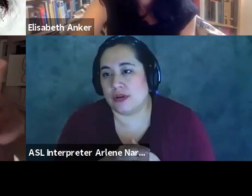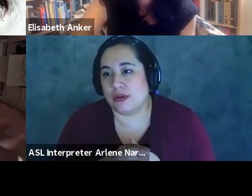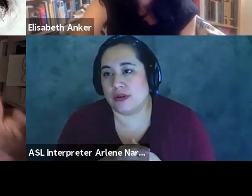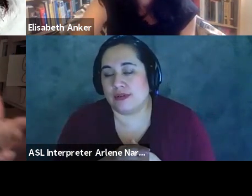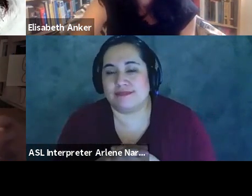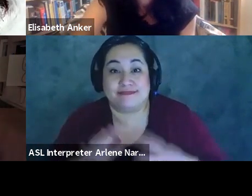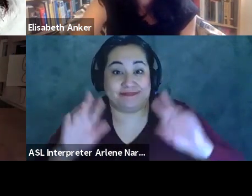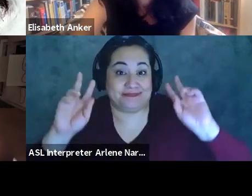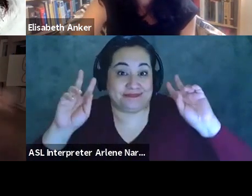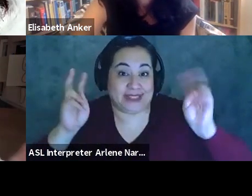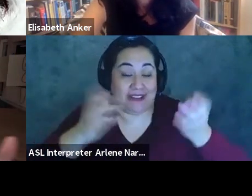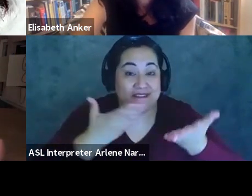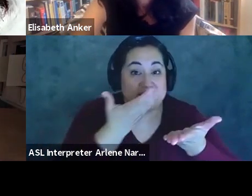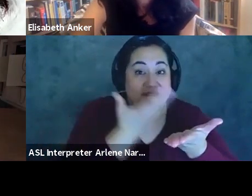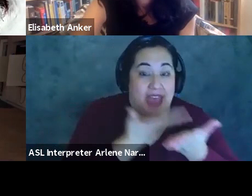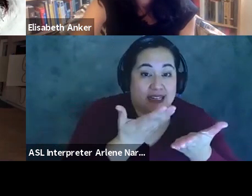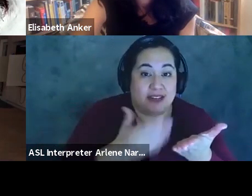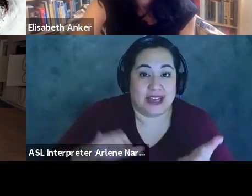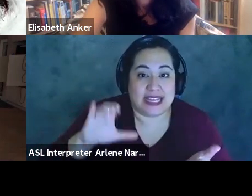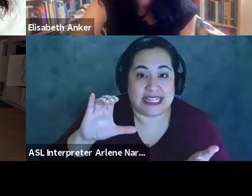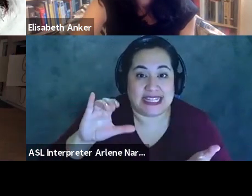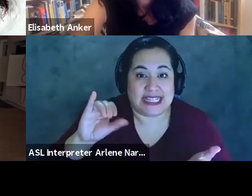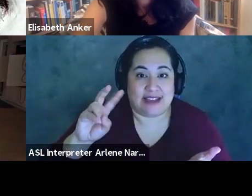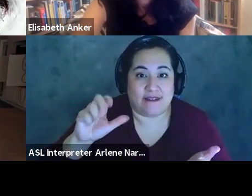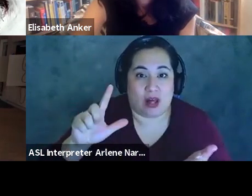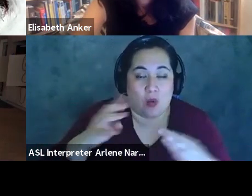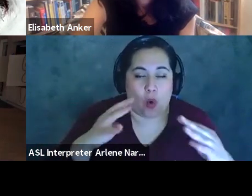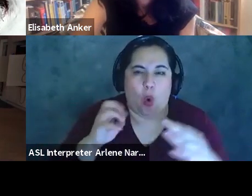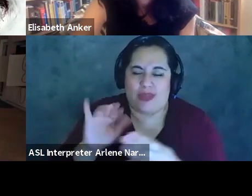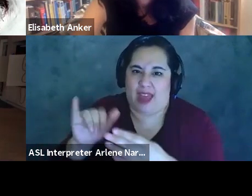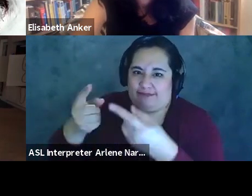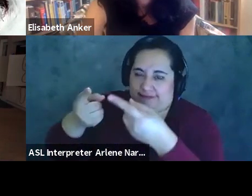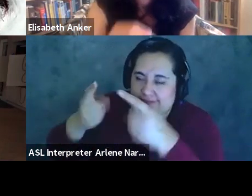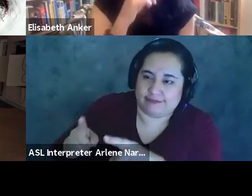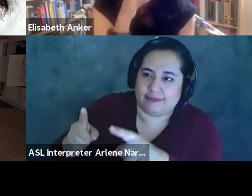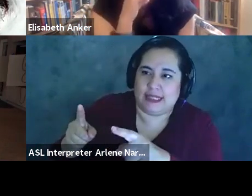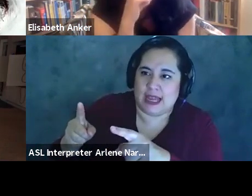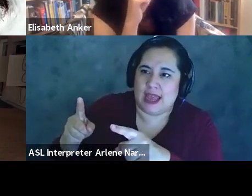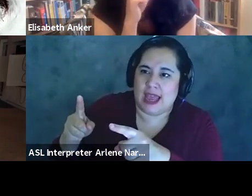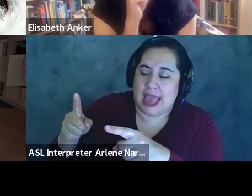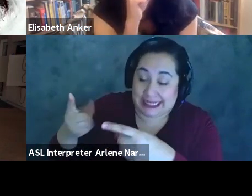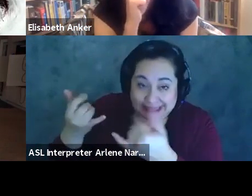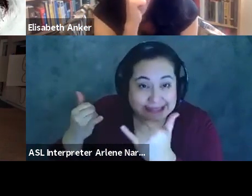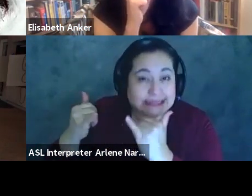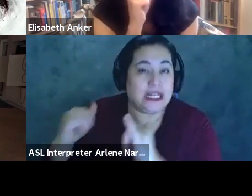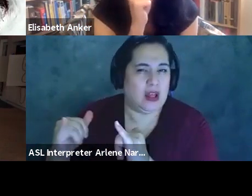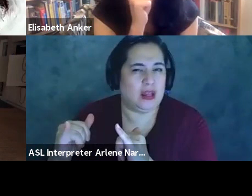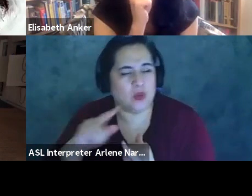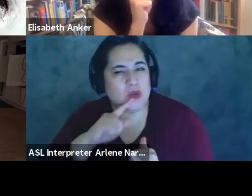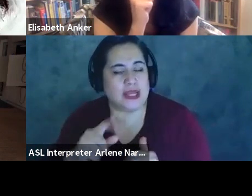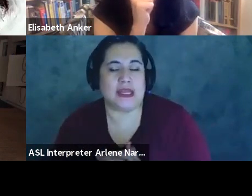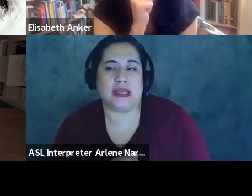fact of civil war, or the event of civil war, has been and is still to a large